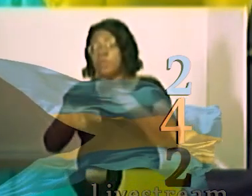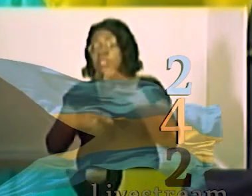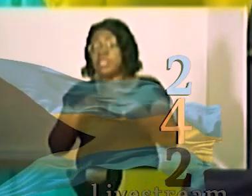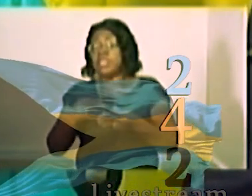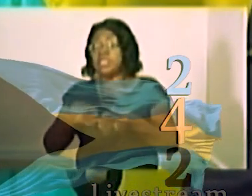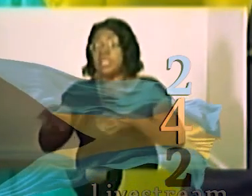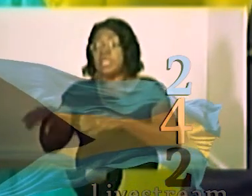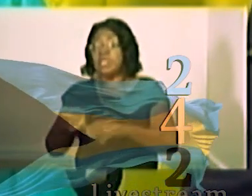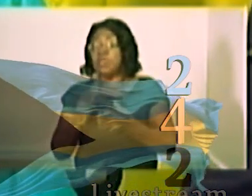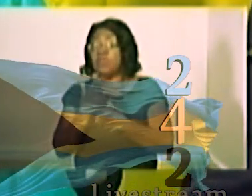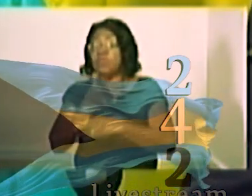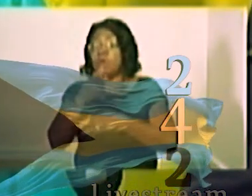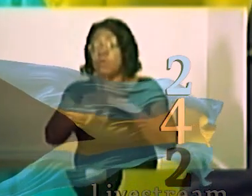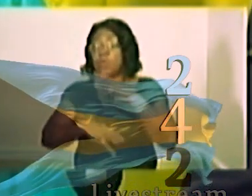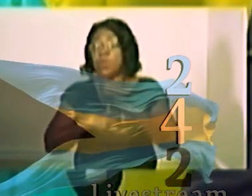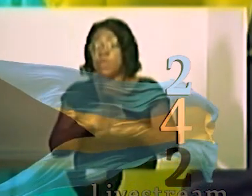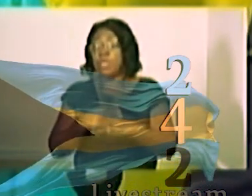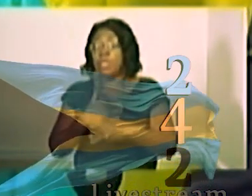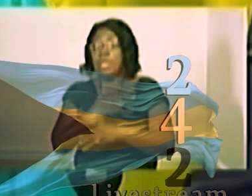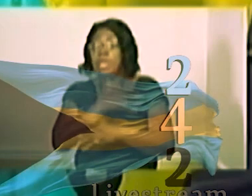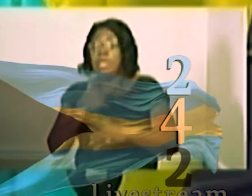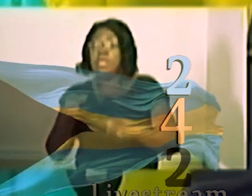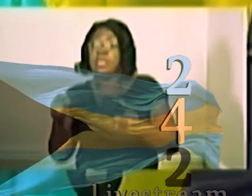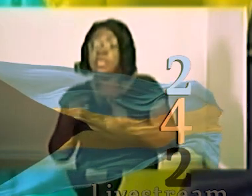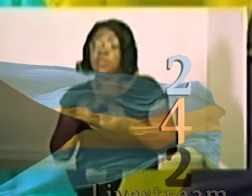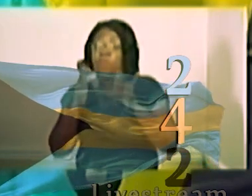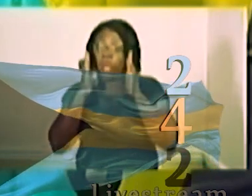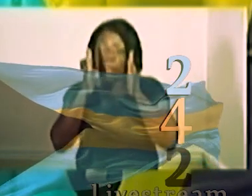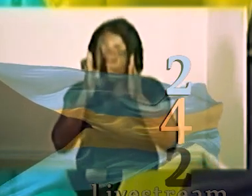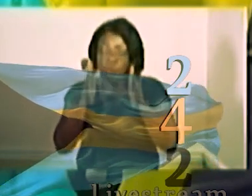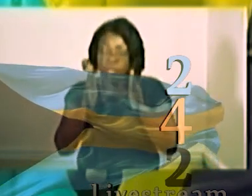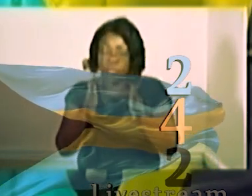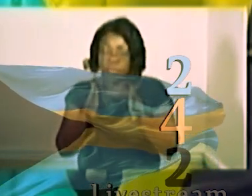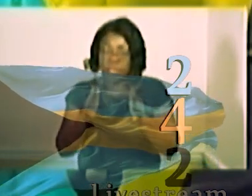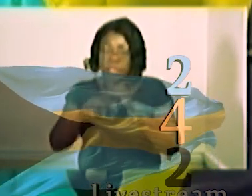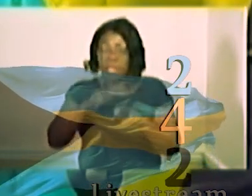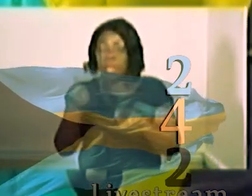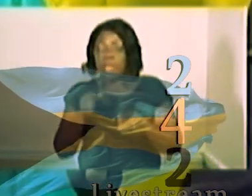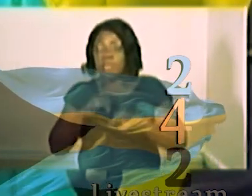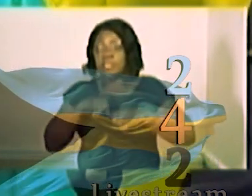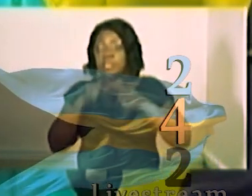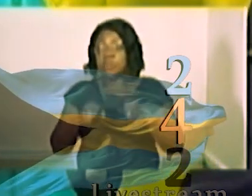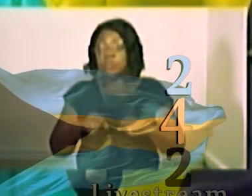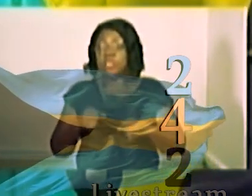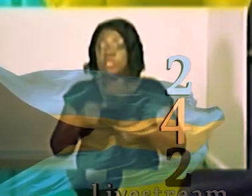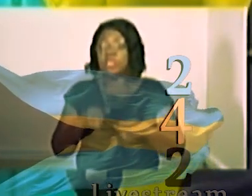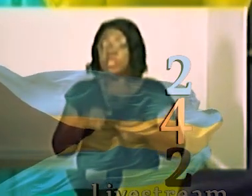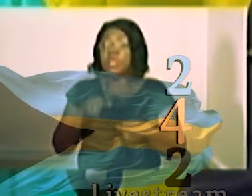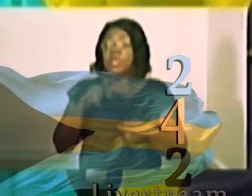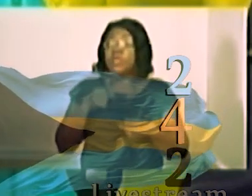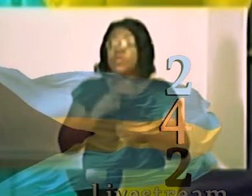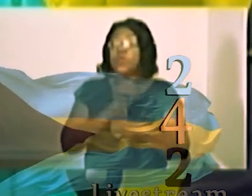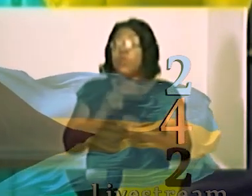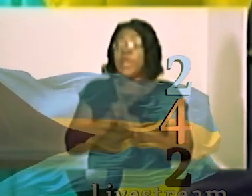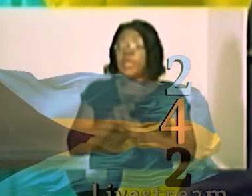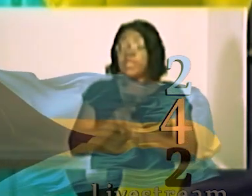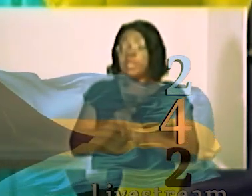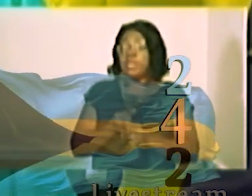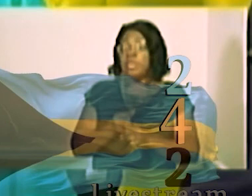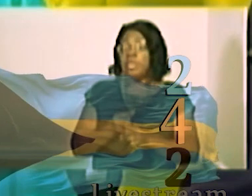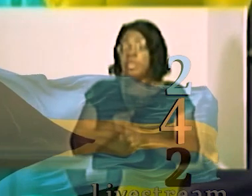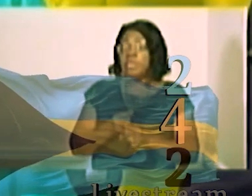done throughout the world. And they too are monitoring other situations to make determination. And